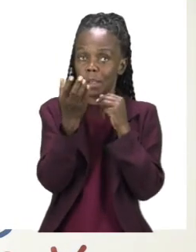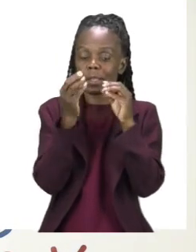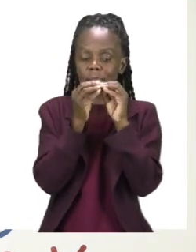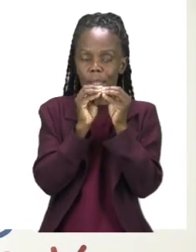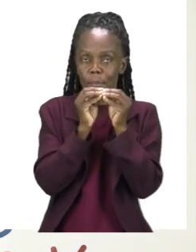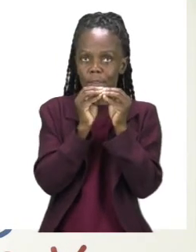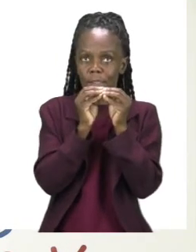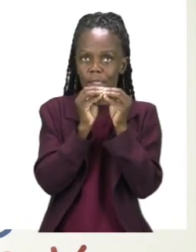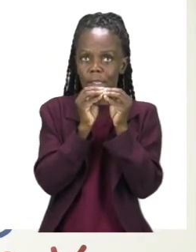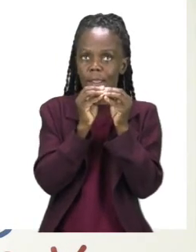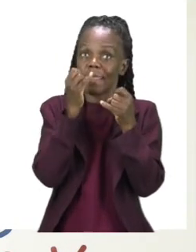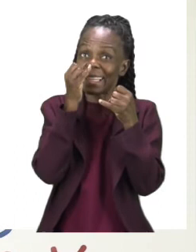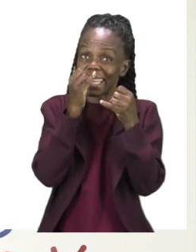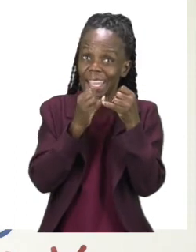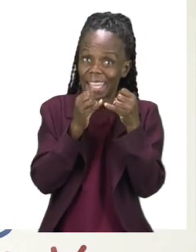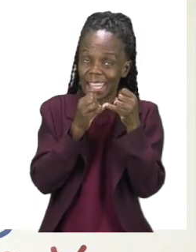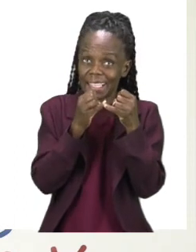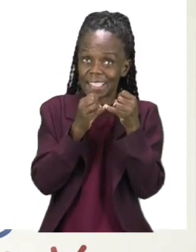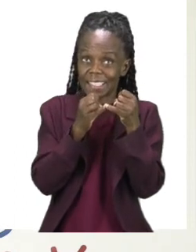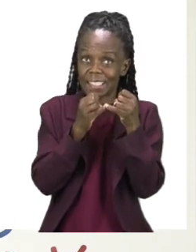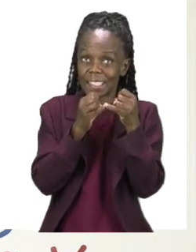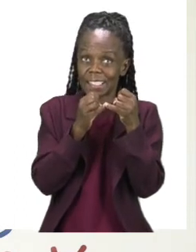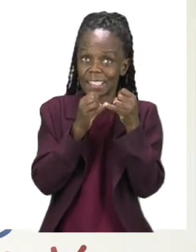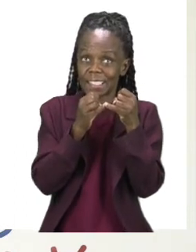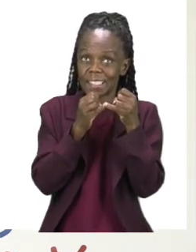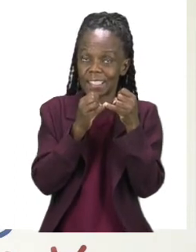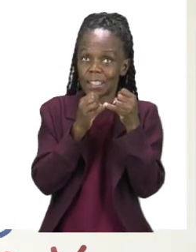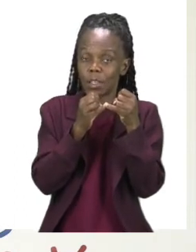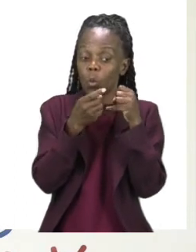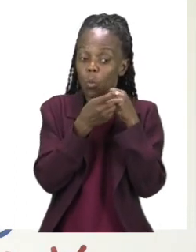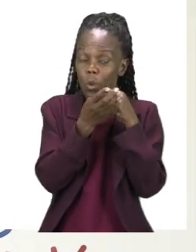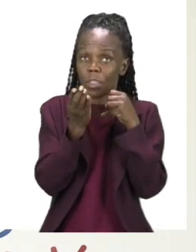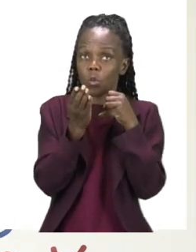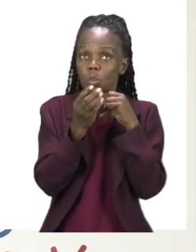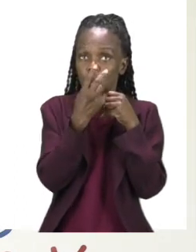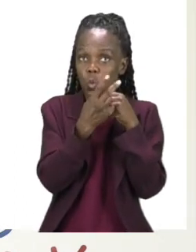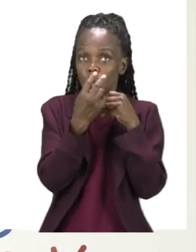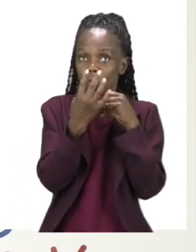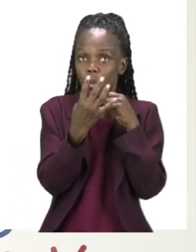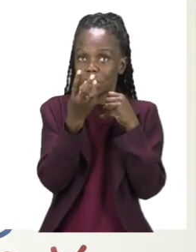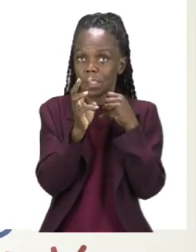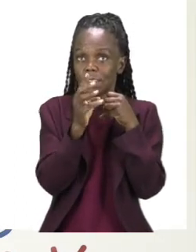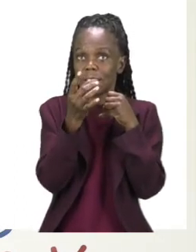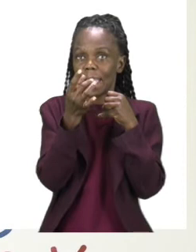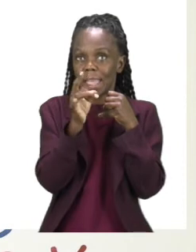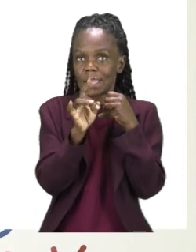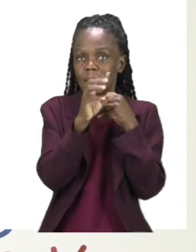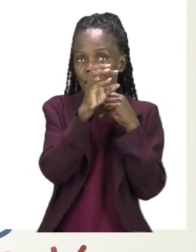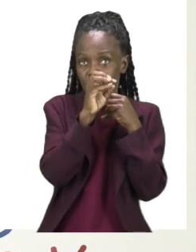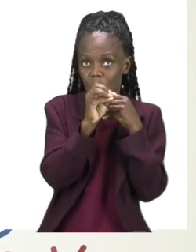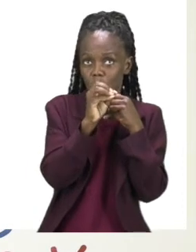number that has a 0 at the end of it is an even